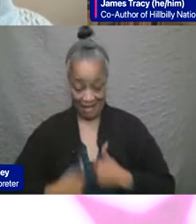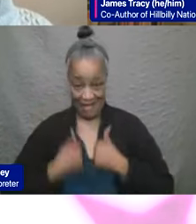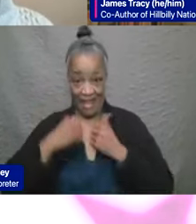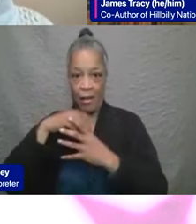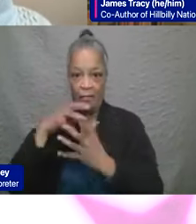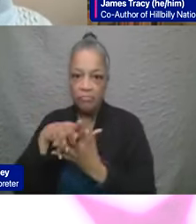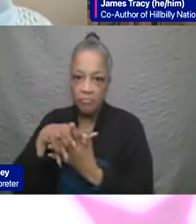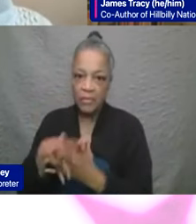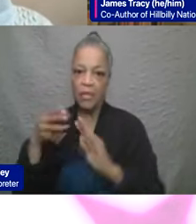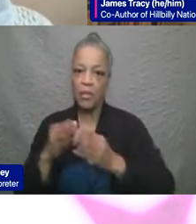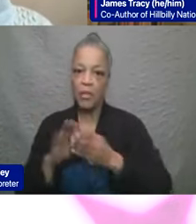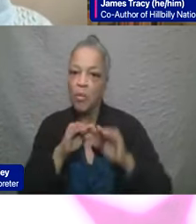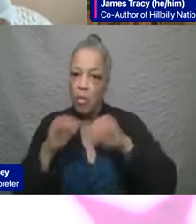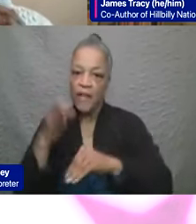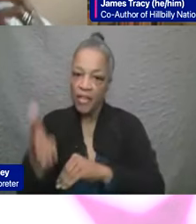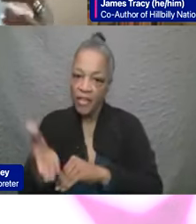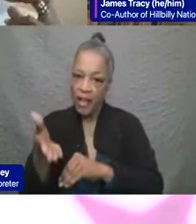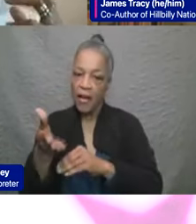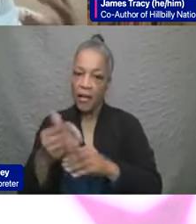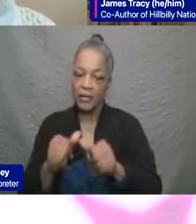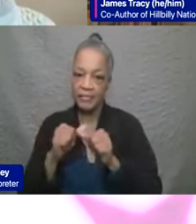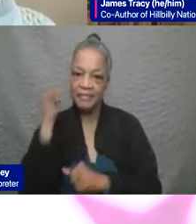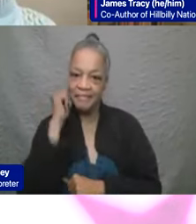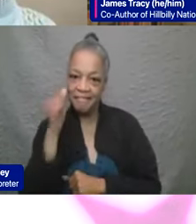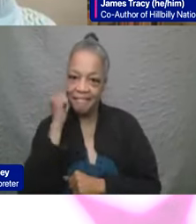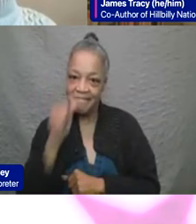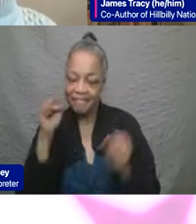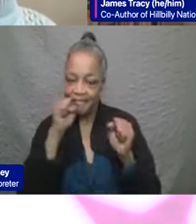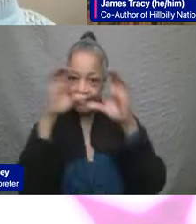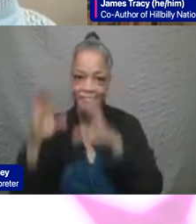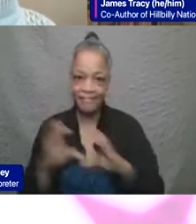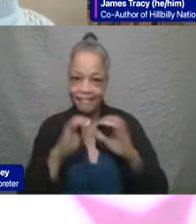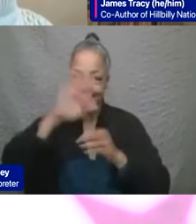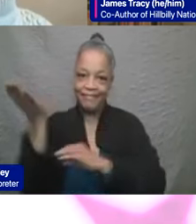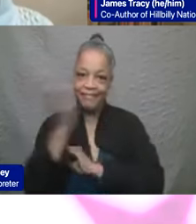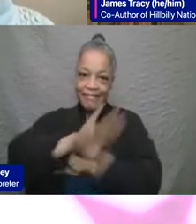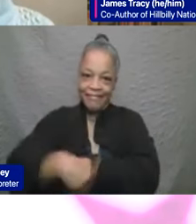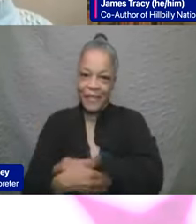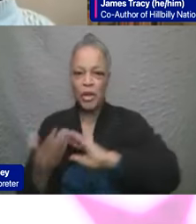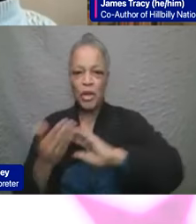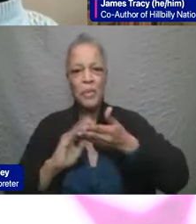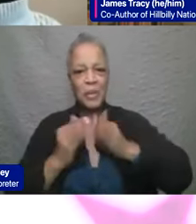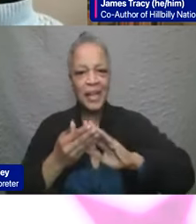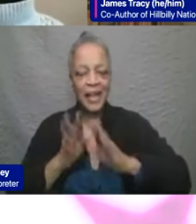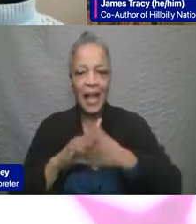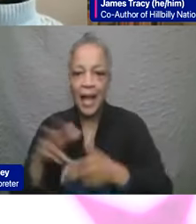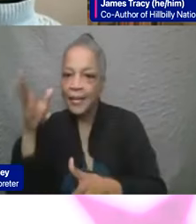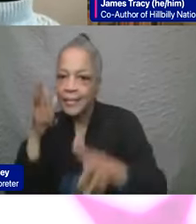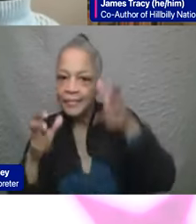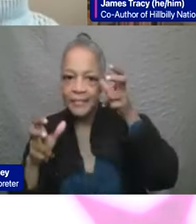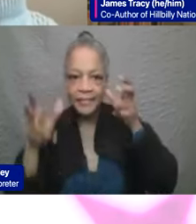moving there, spending your every waking hour in community and listening to people